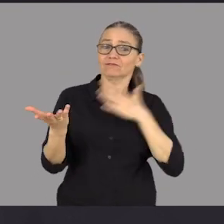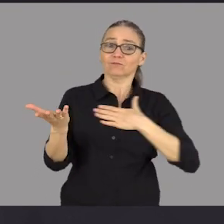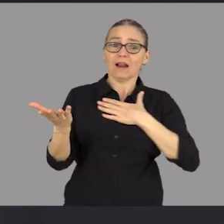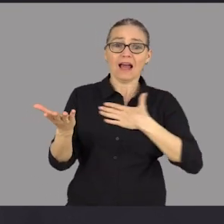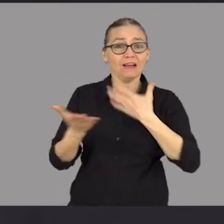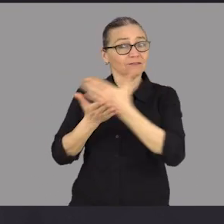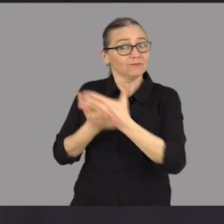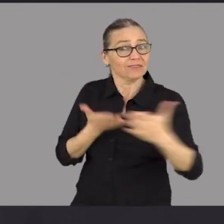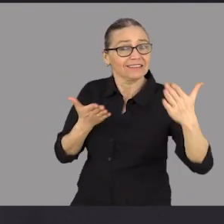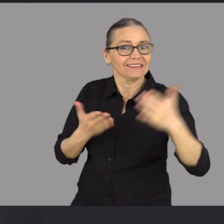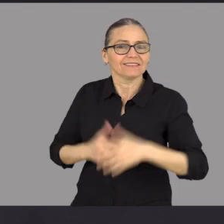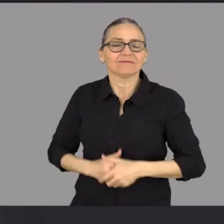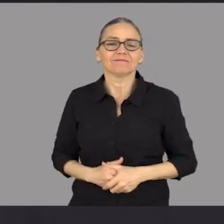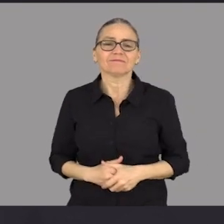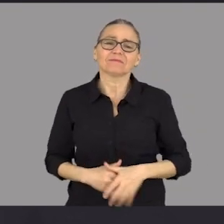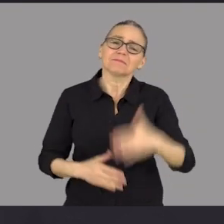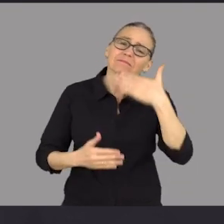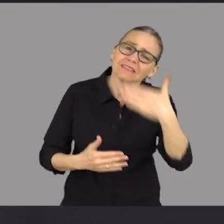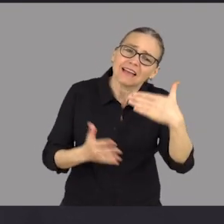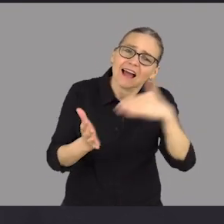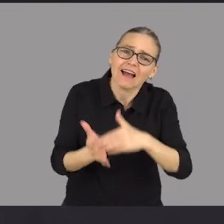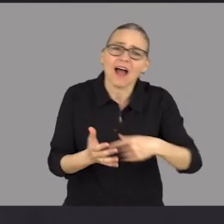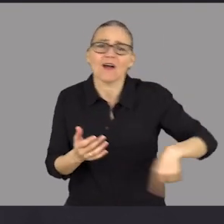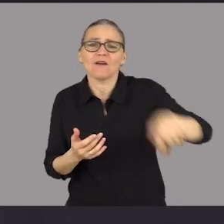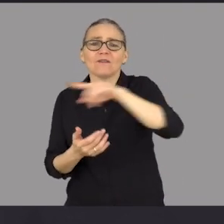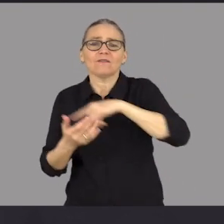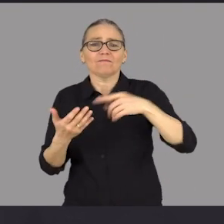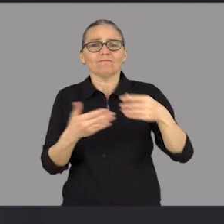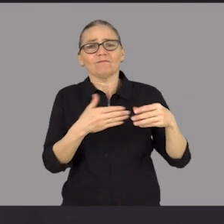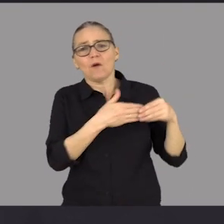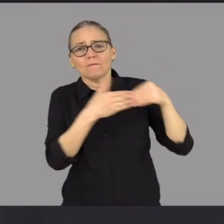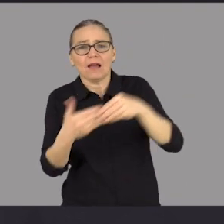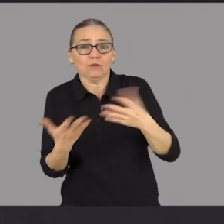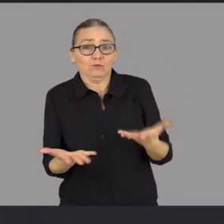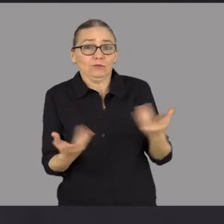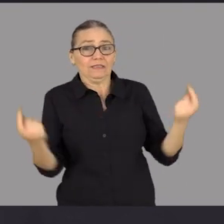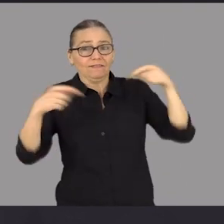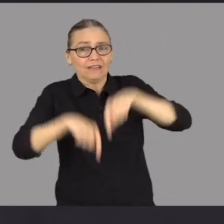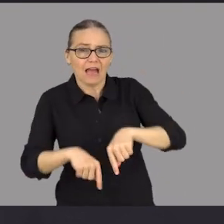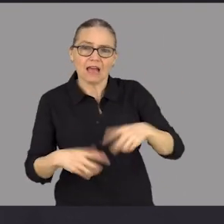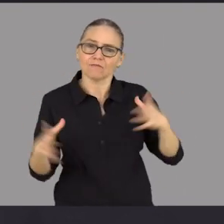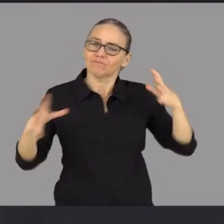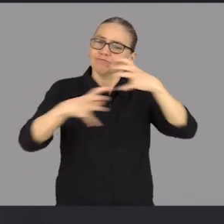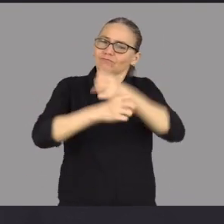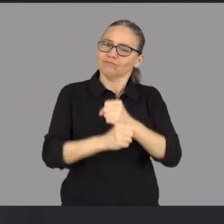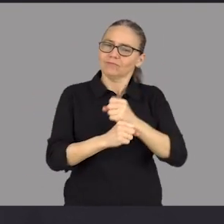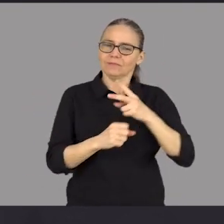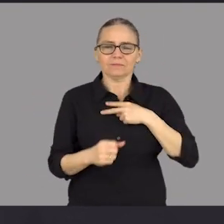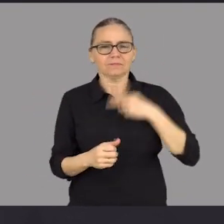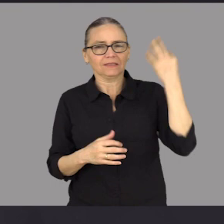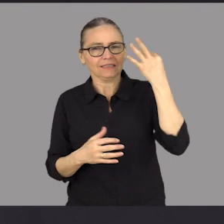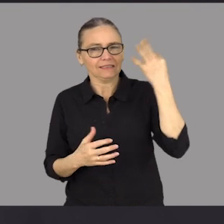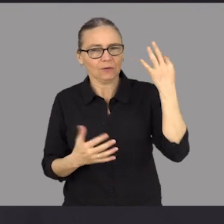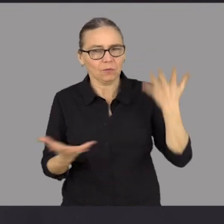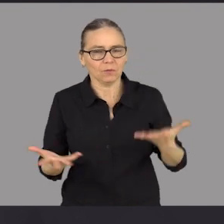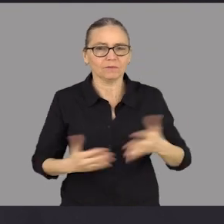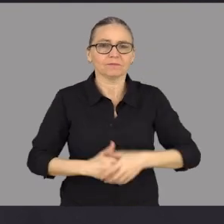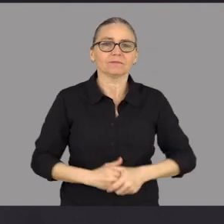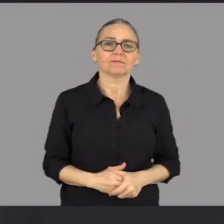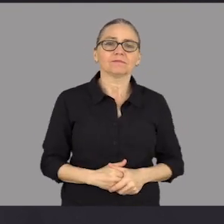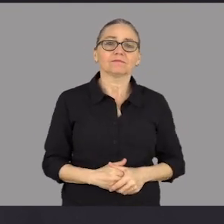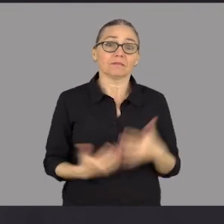That's amazing. Thank you so much, Dave, for sharing your experiences. Thanks again for joining us today. This wraps up